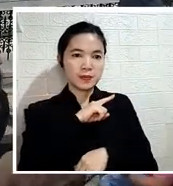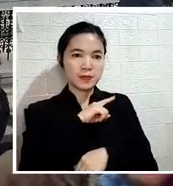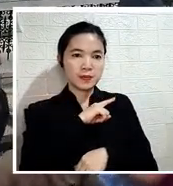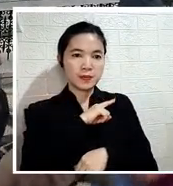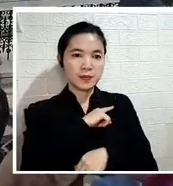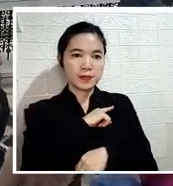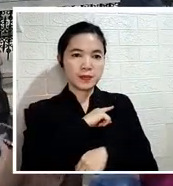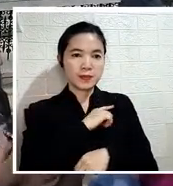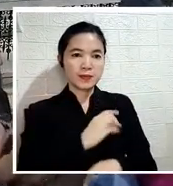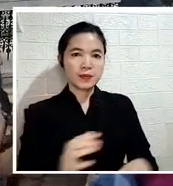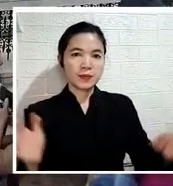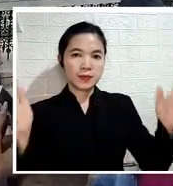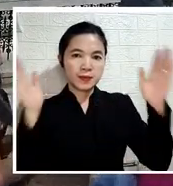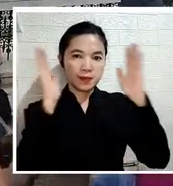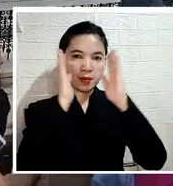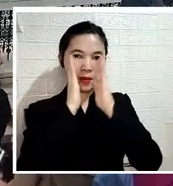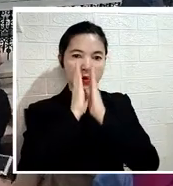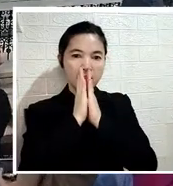ura